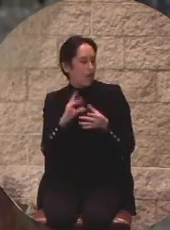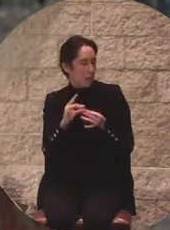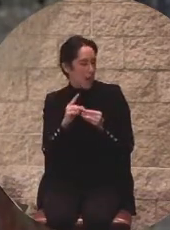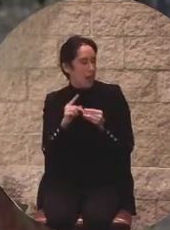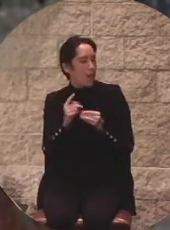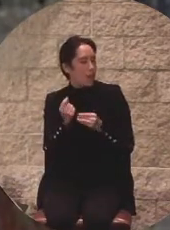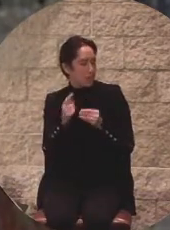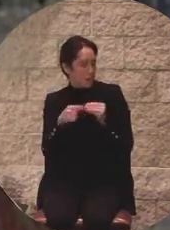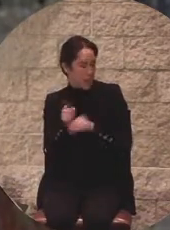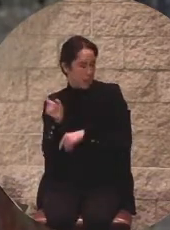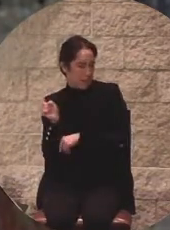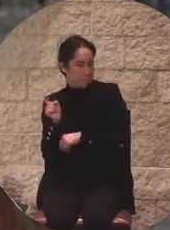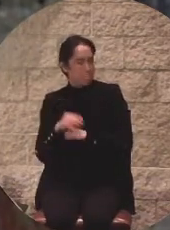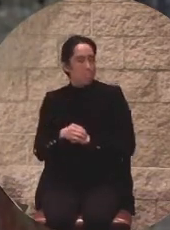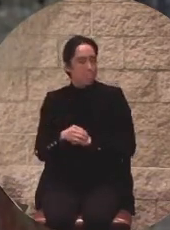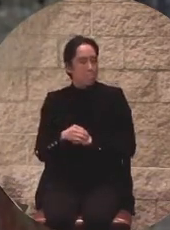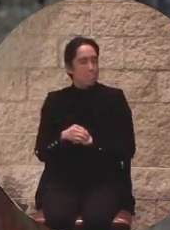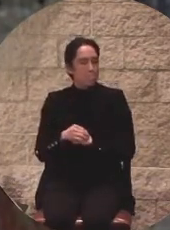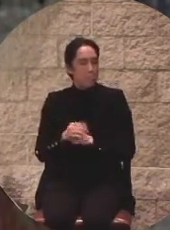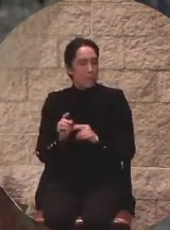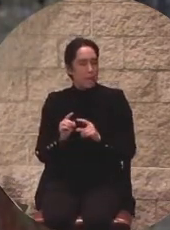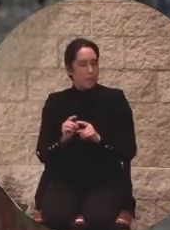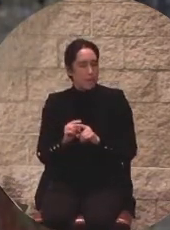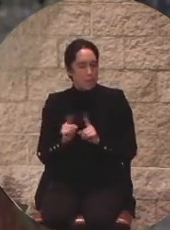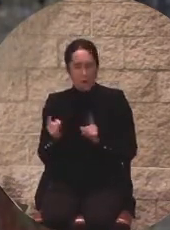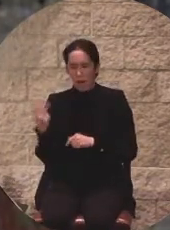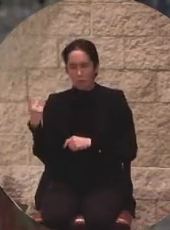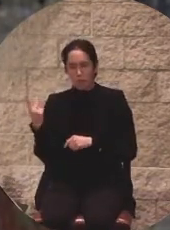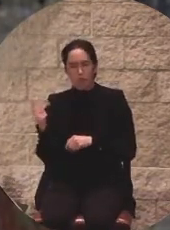a few decades, actually. And it's so nice